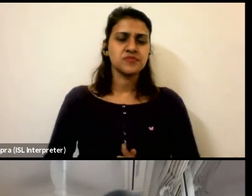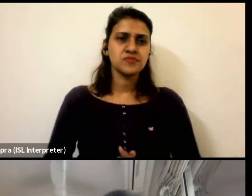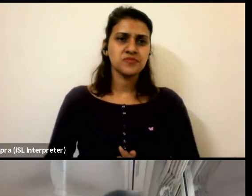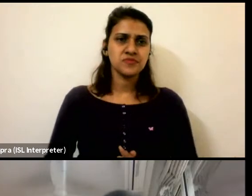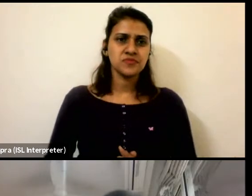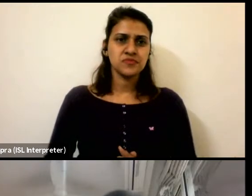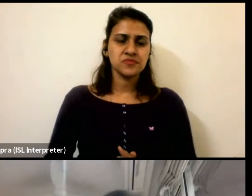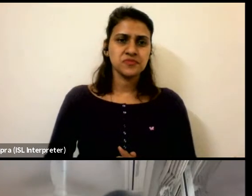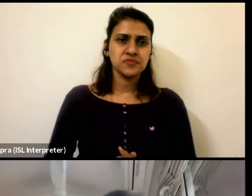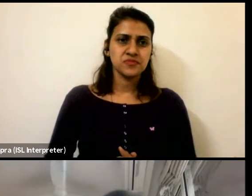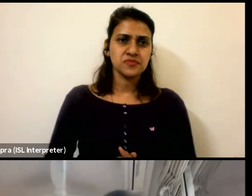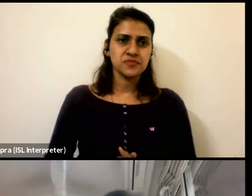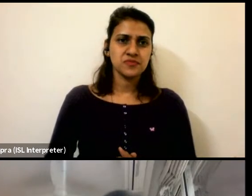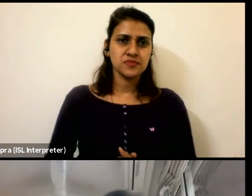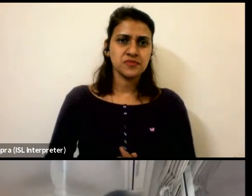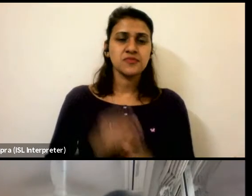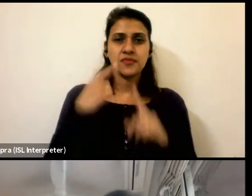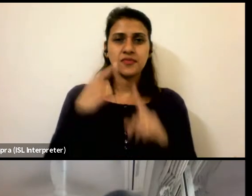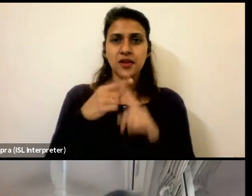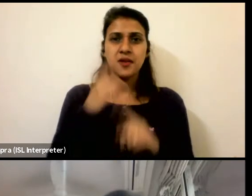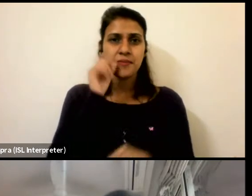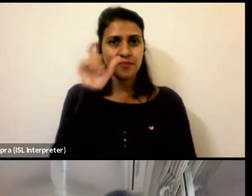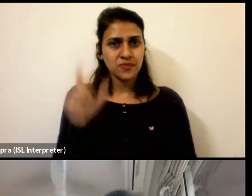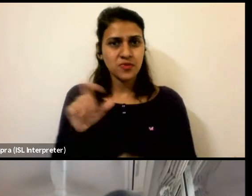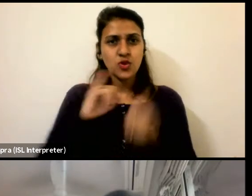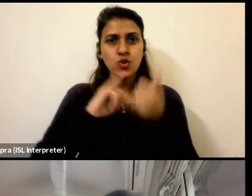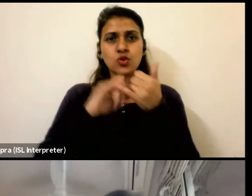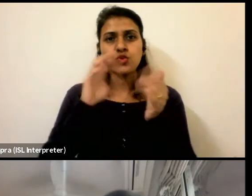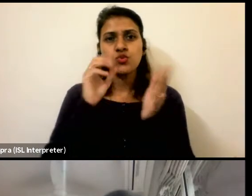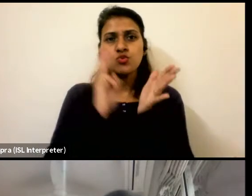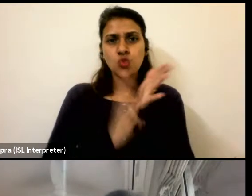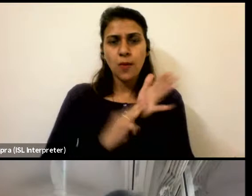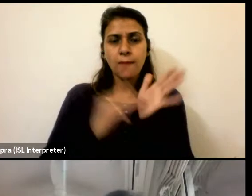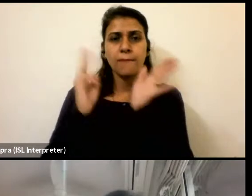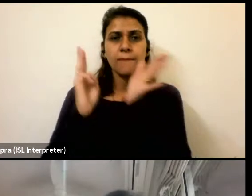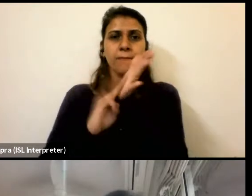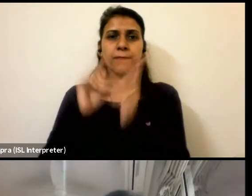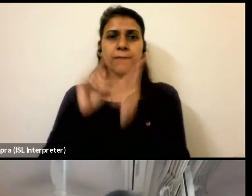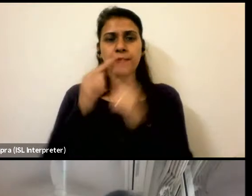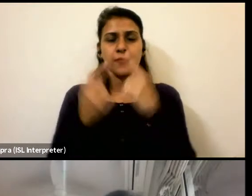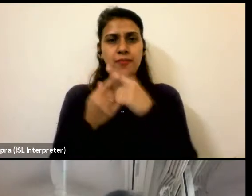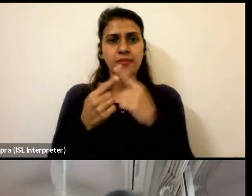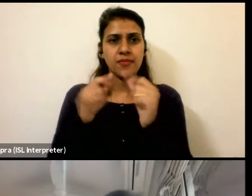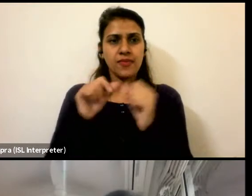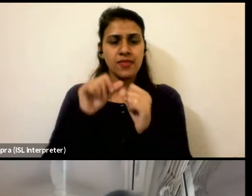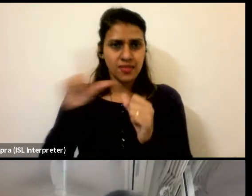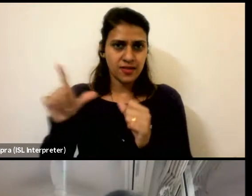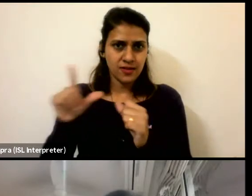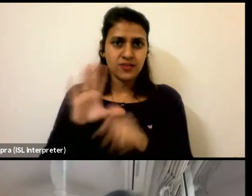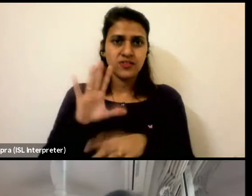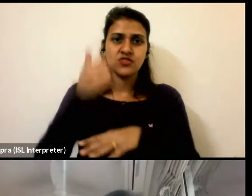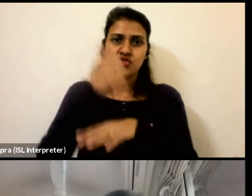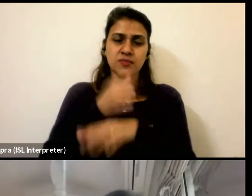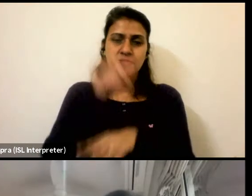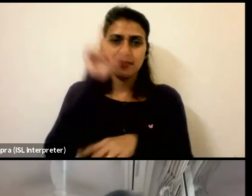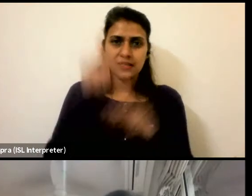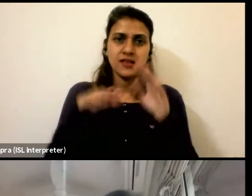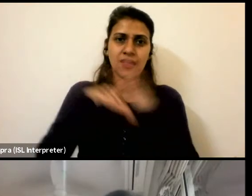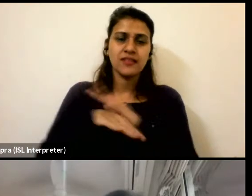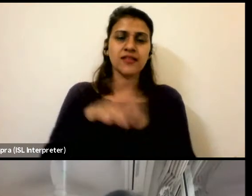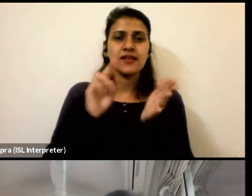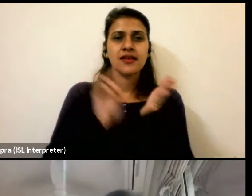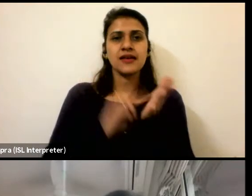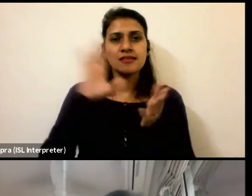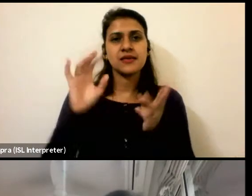And Mr. Som Mittal, Chairman NCPEDP, needs absolutely no introduction yet. I will